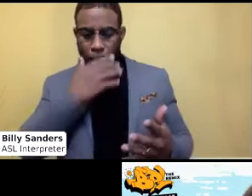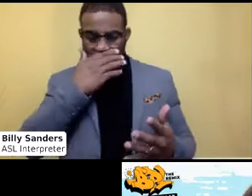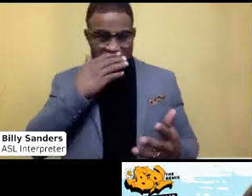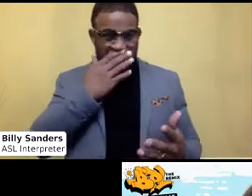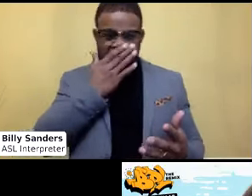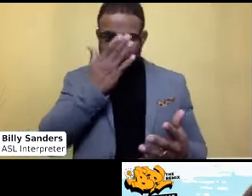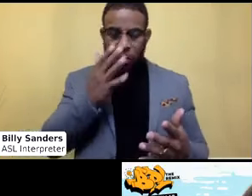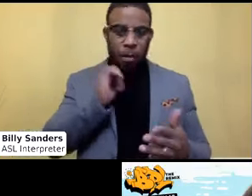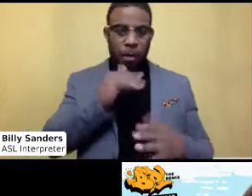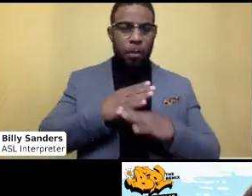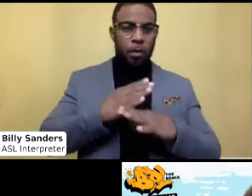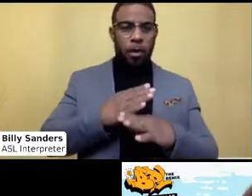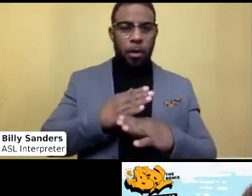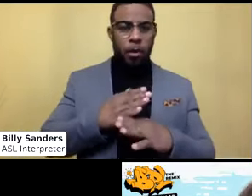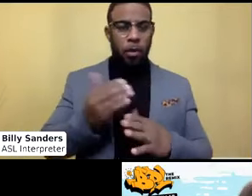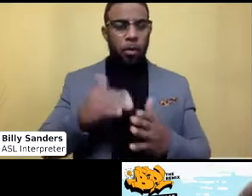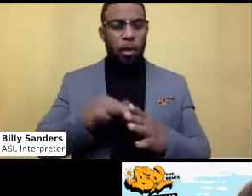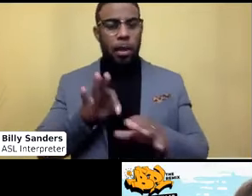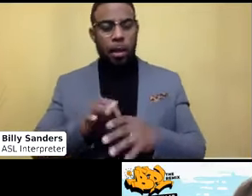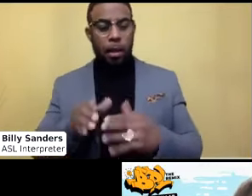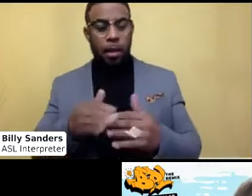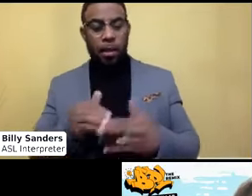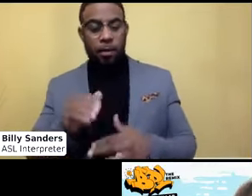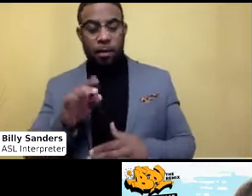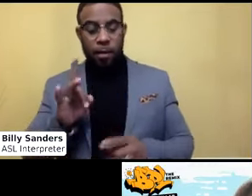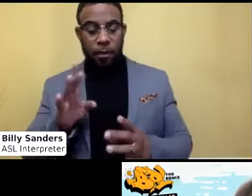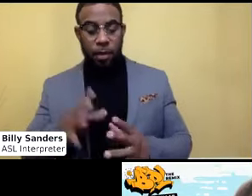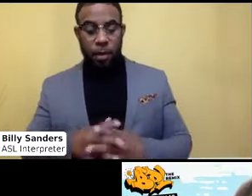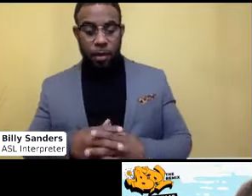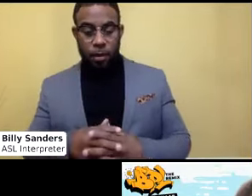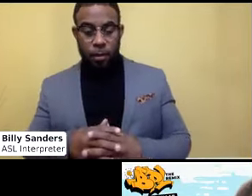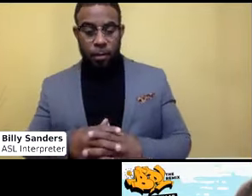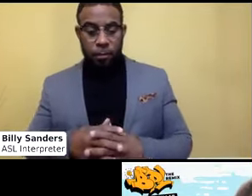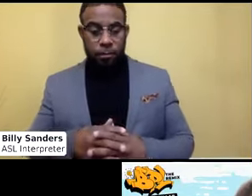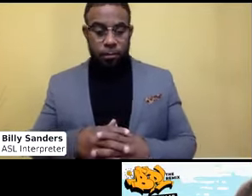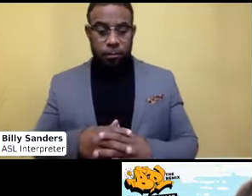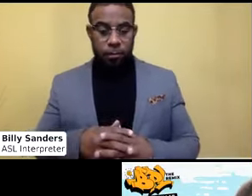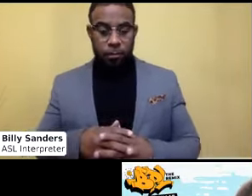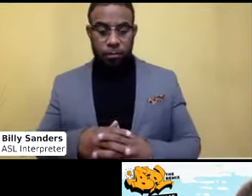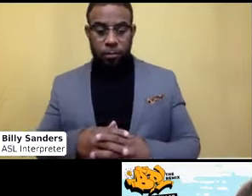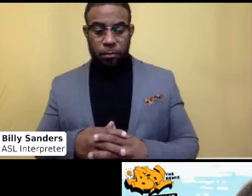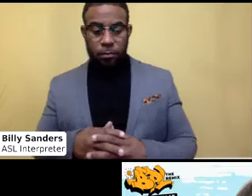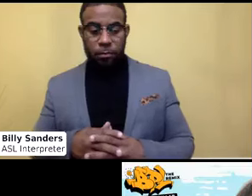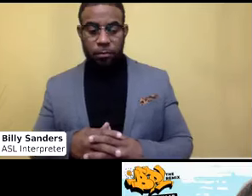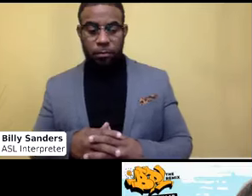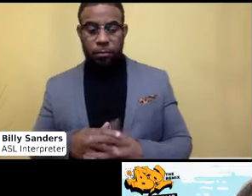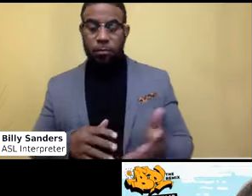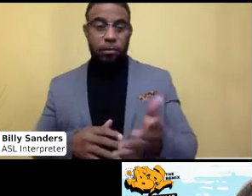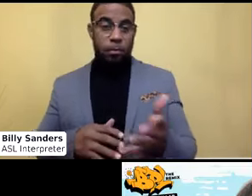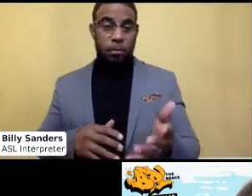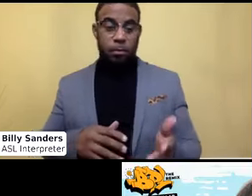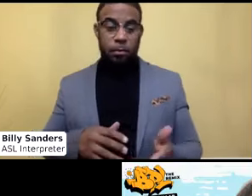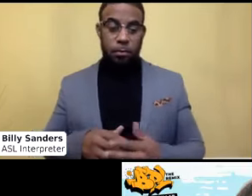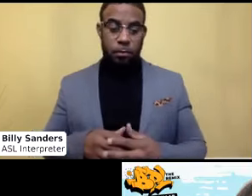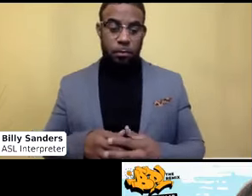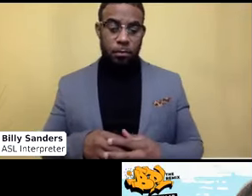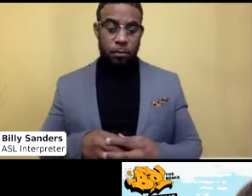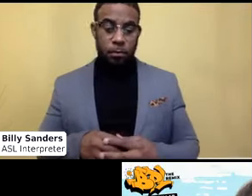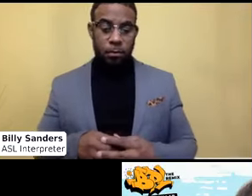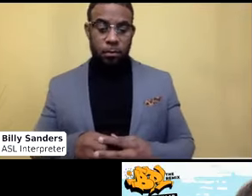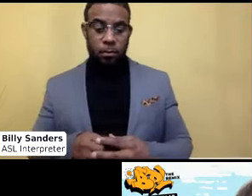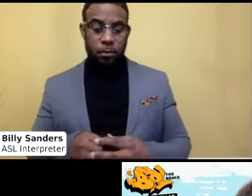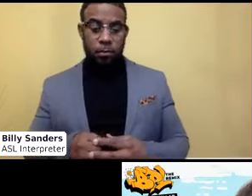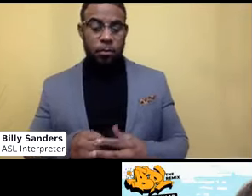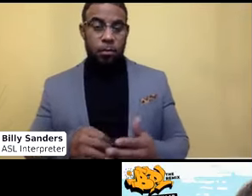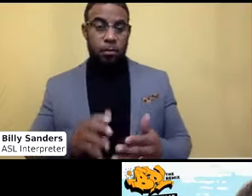to prevent rigged elections or even the violence. Now, it kind of, if I'm understanding the fullness